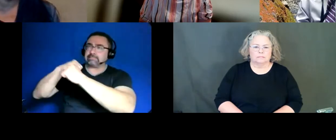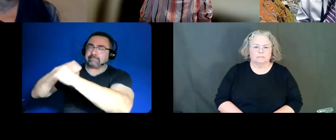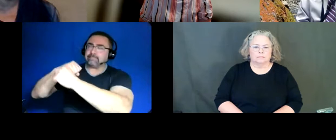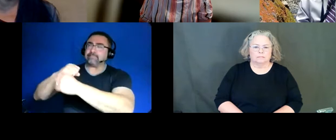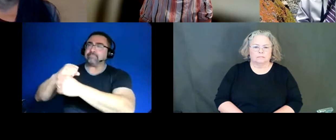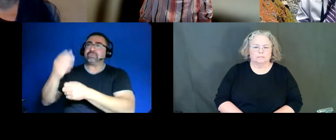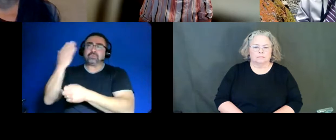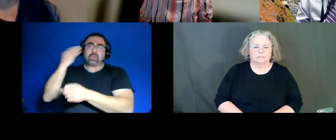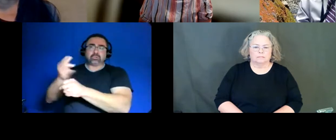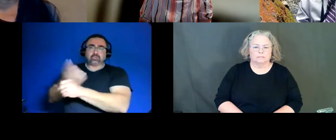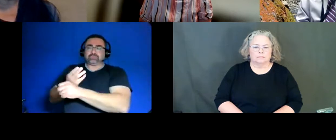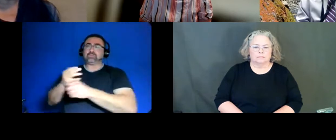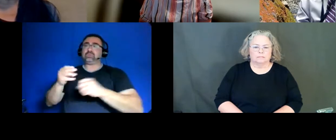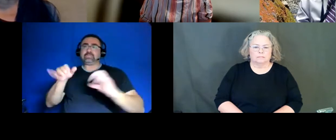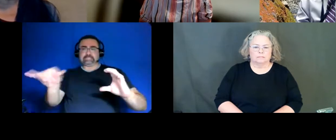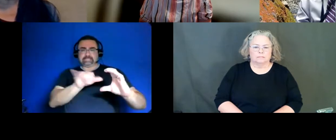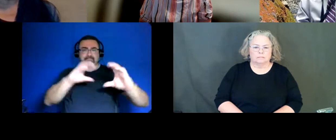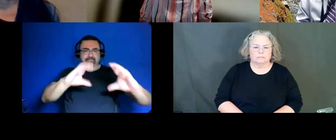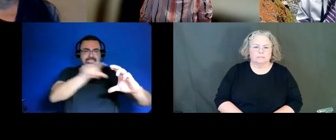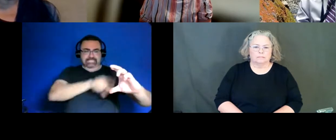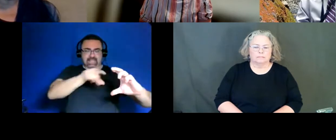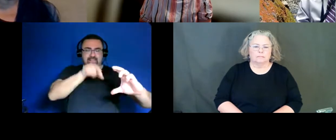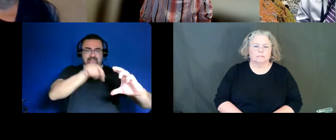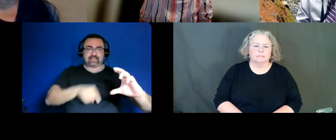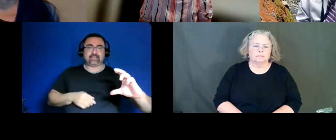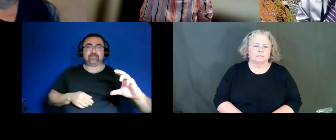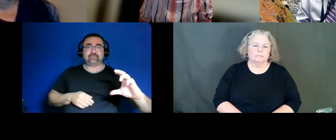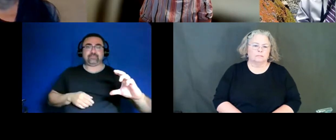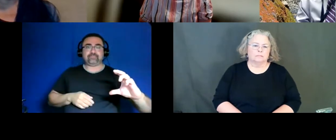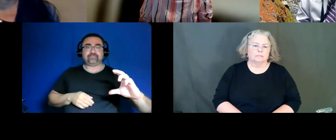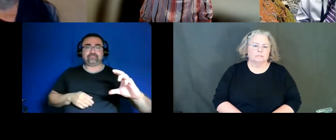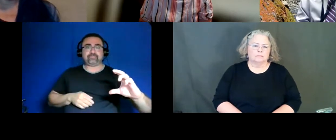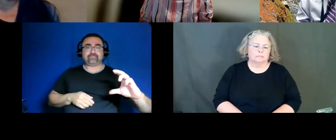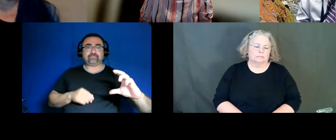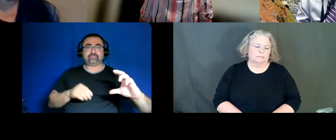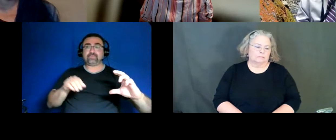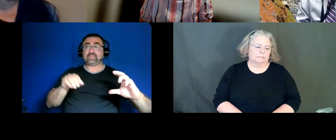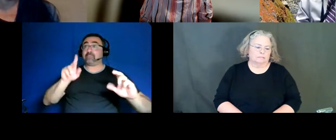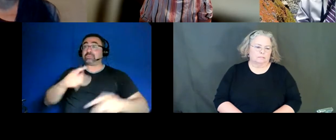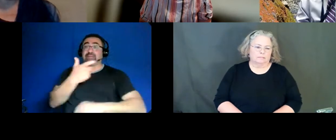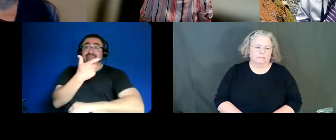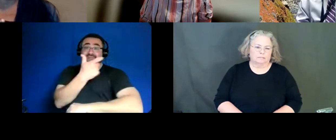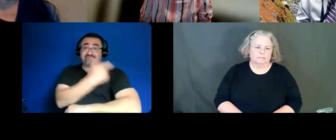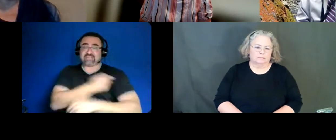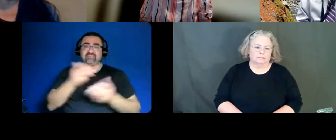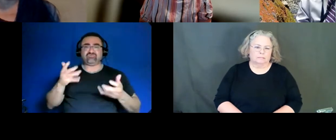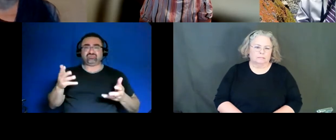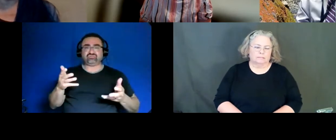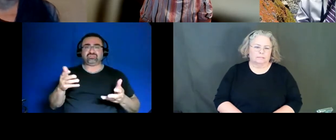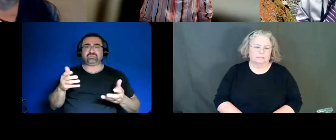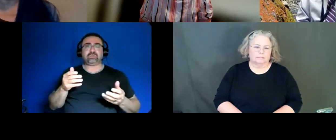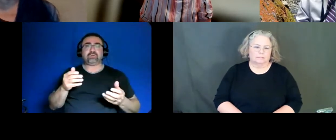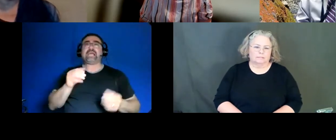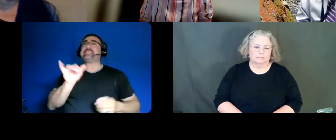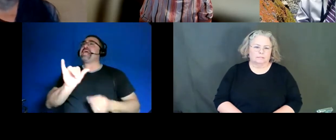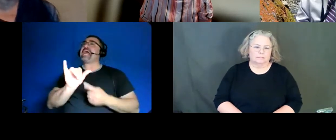their weapons. So in the situation where someone is vaccinated, that is like